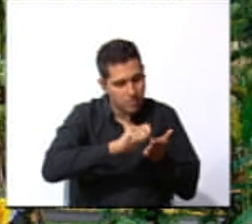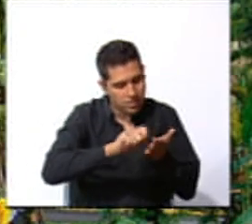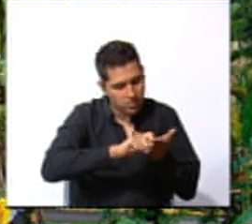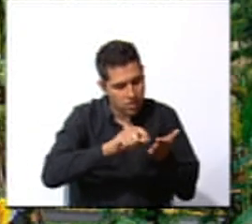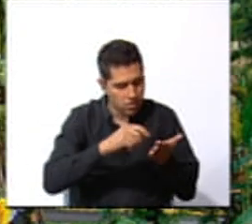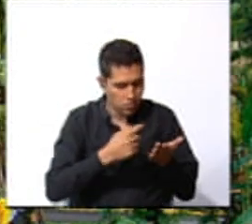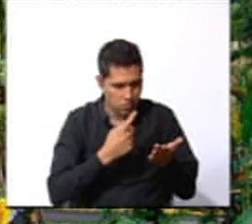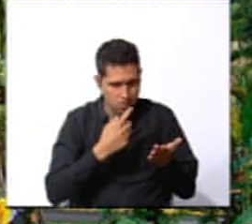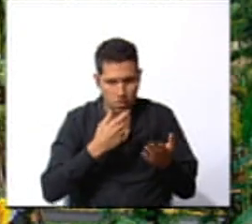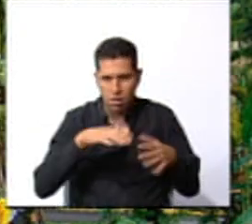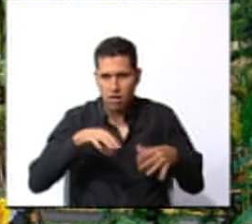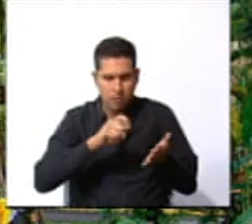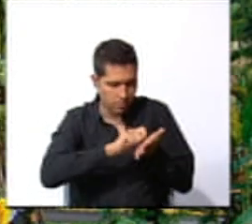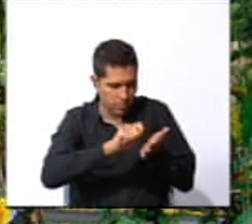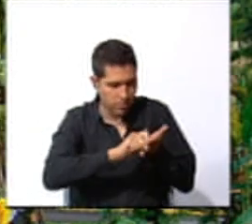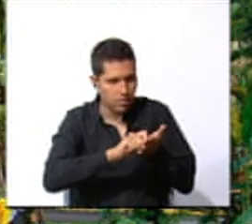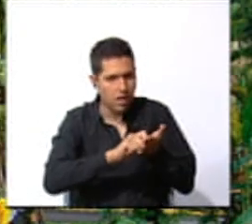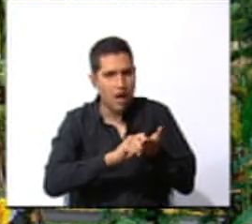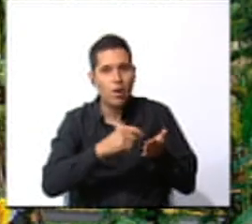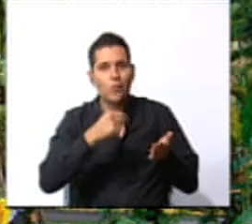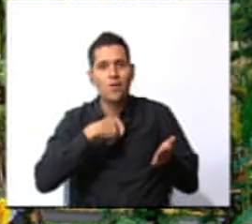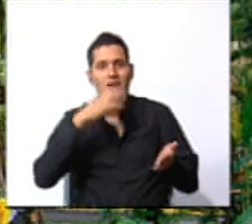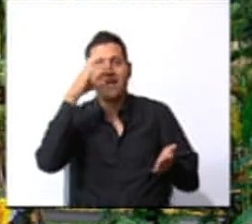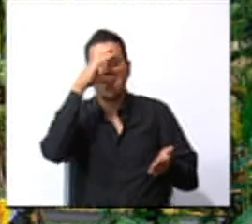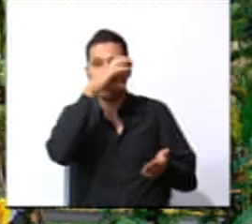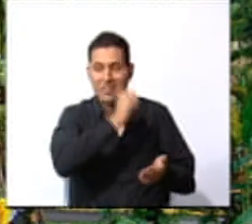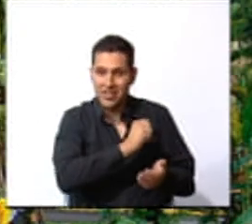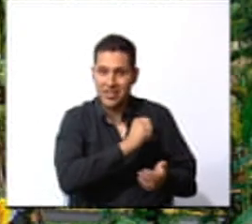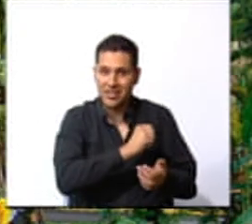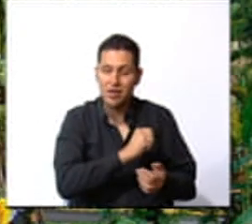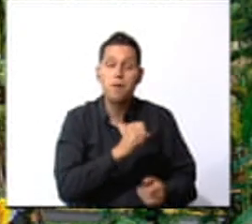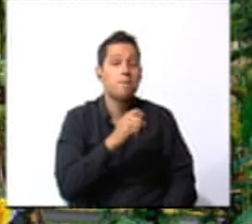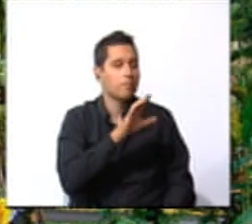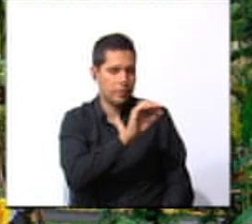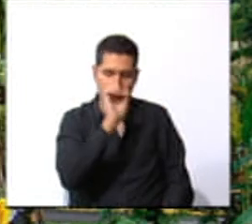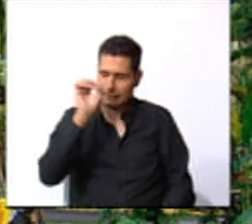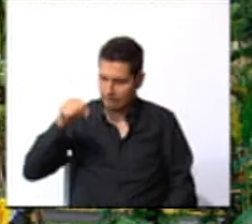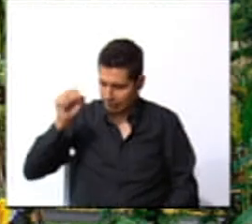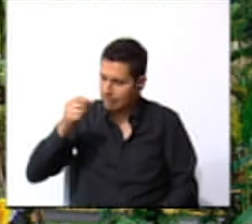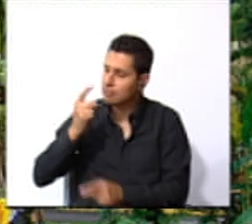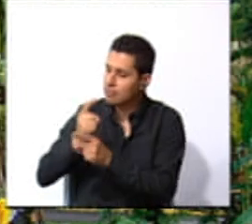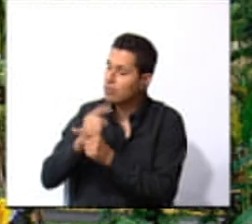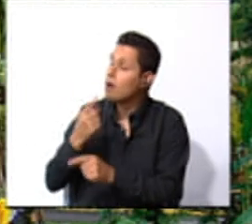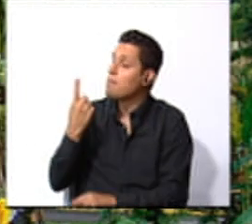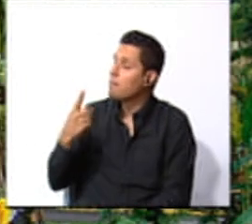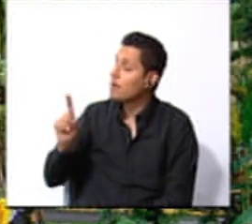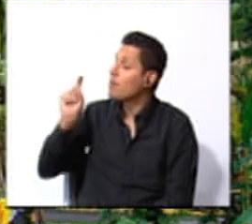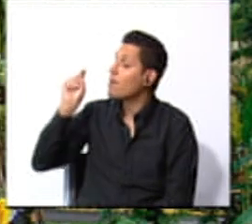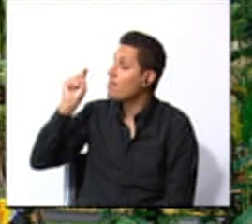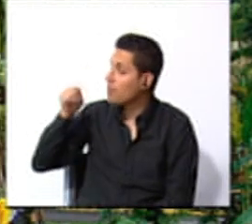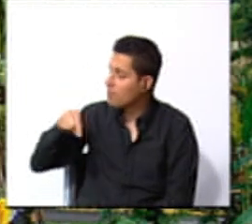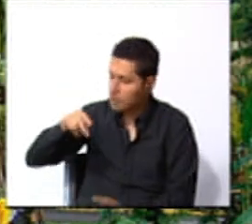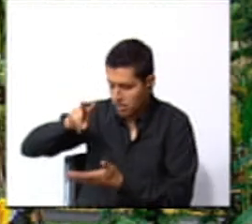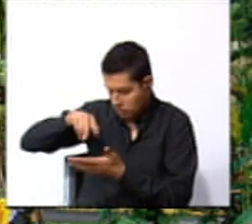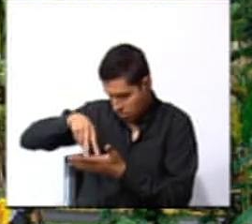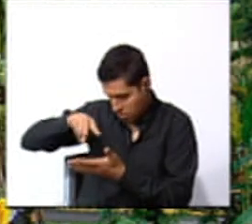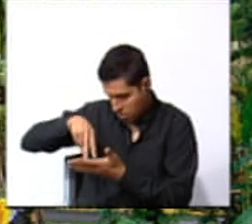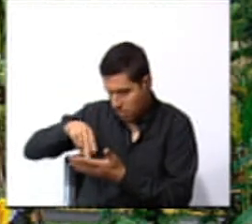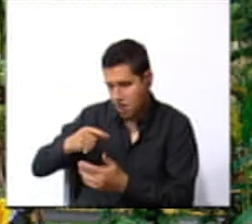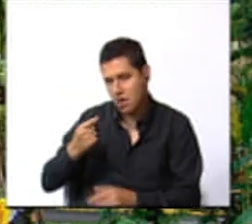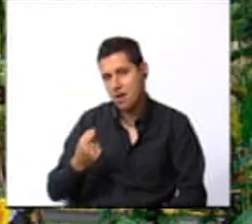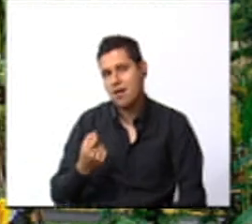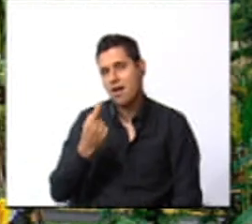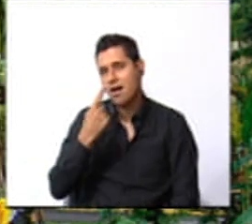Okay, yes, but you have to read, okay? Let's go to the practice,